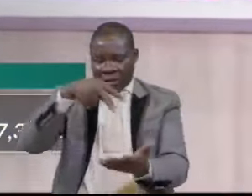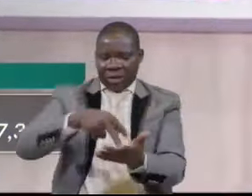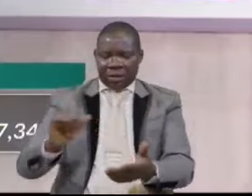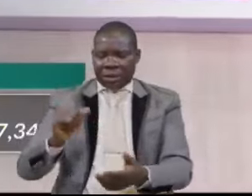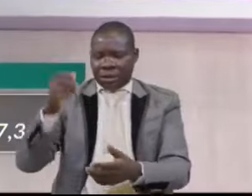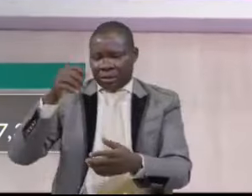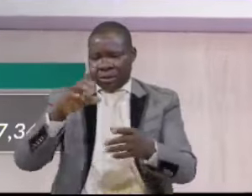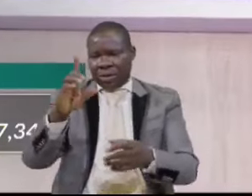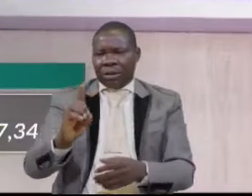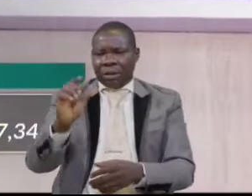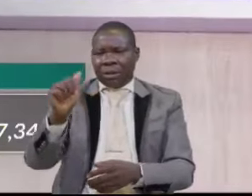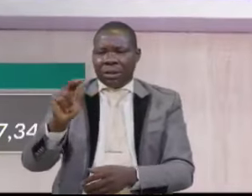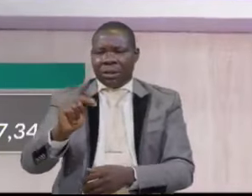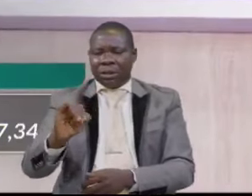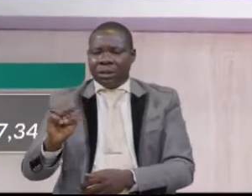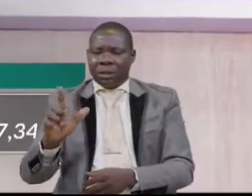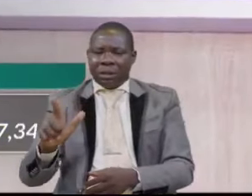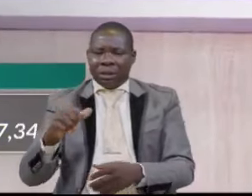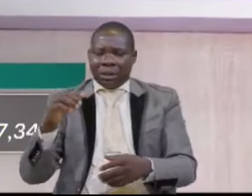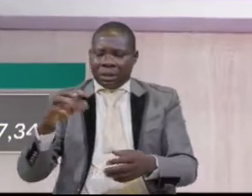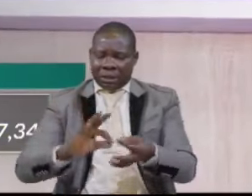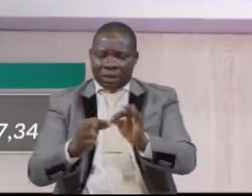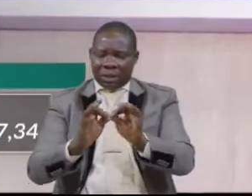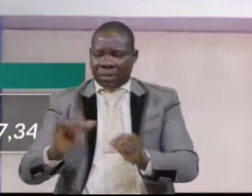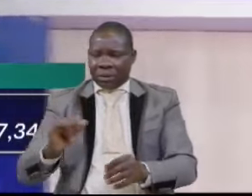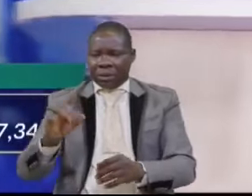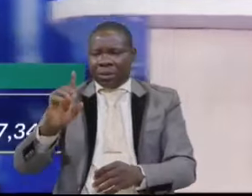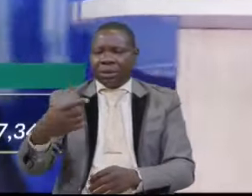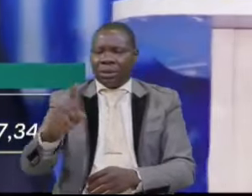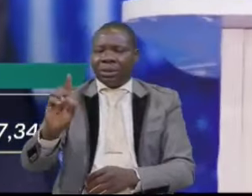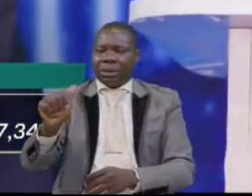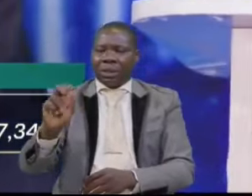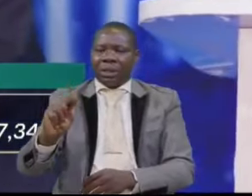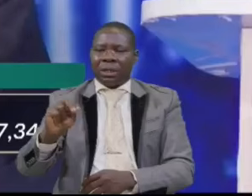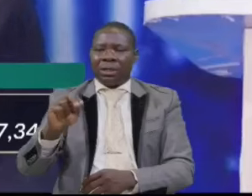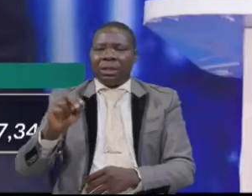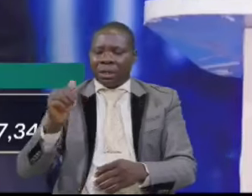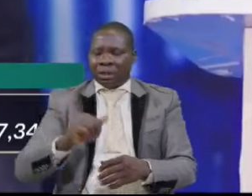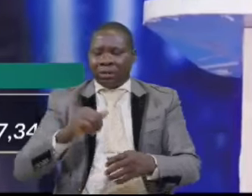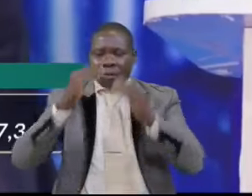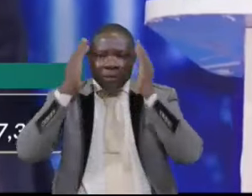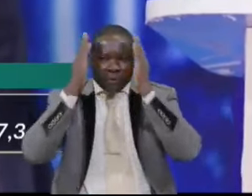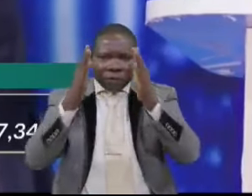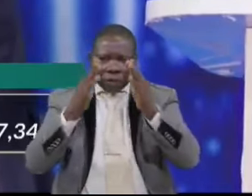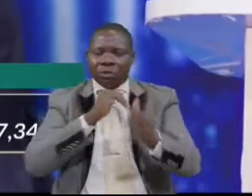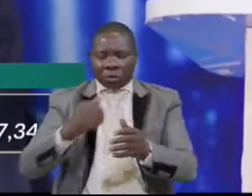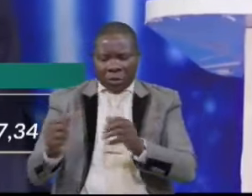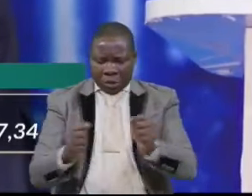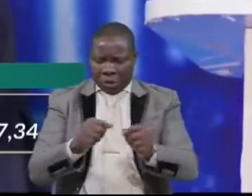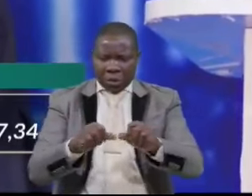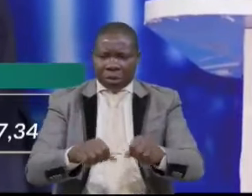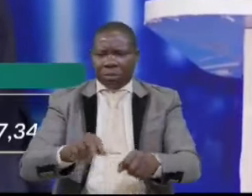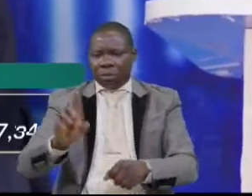interpreting Daniel. There was a focused Daniel. There was an unshakable Daniel. And because